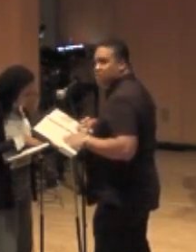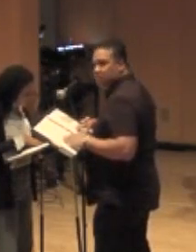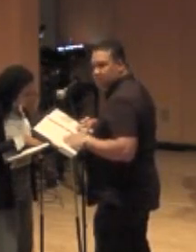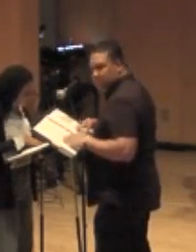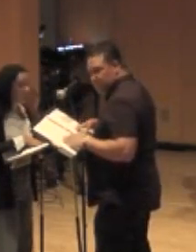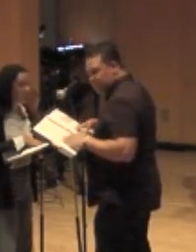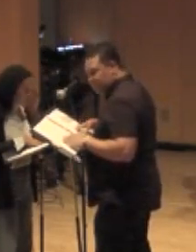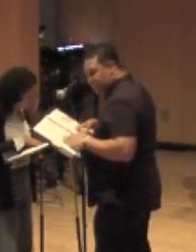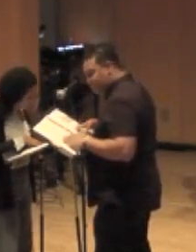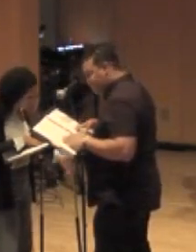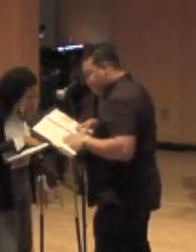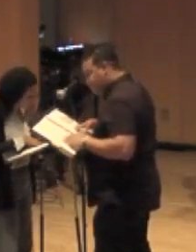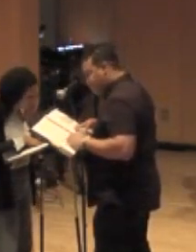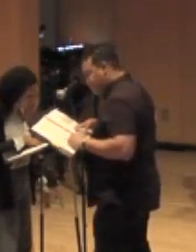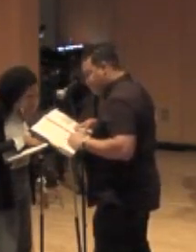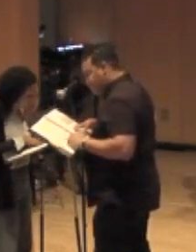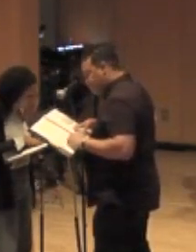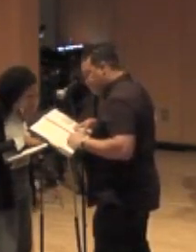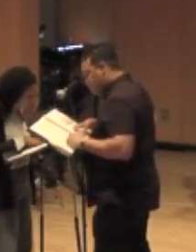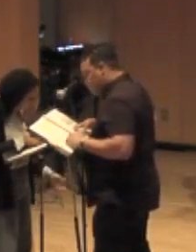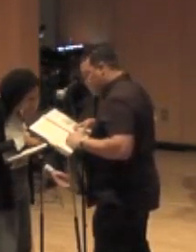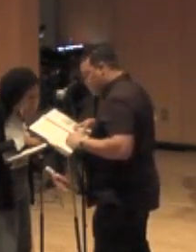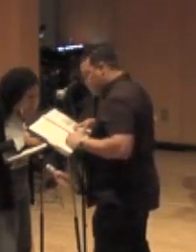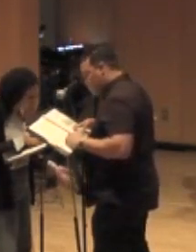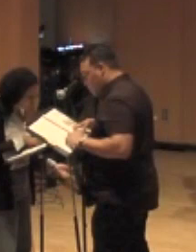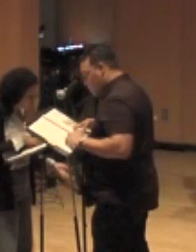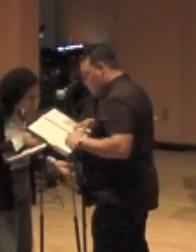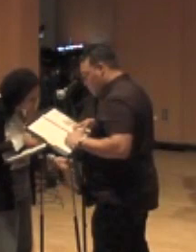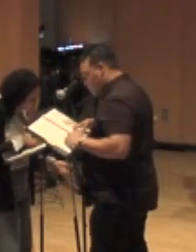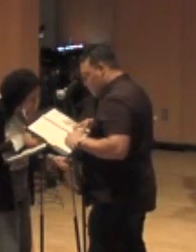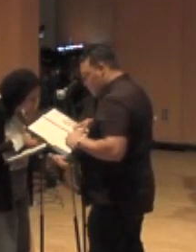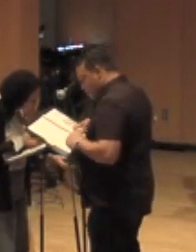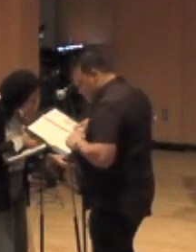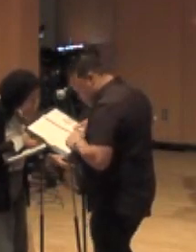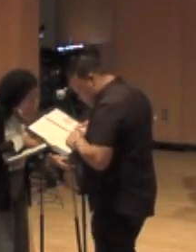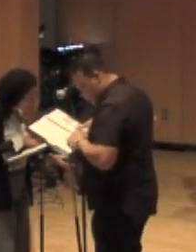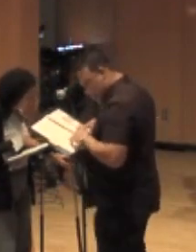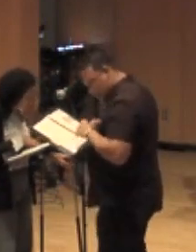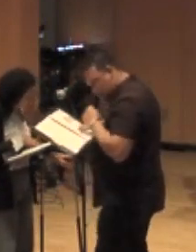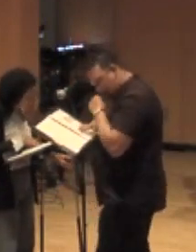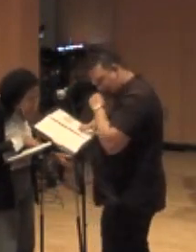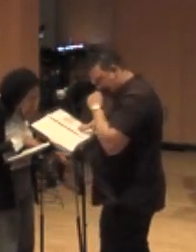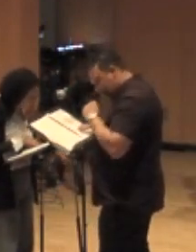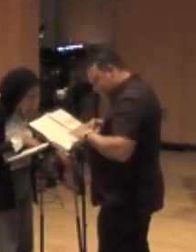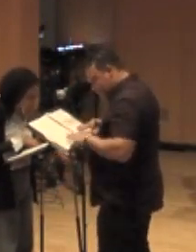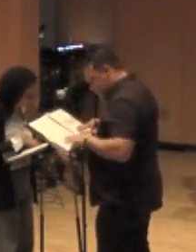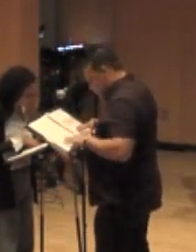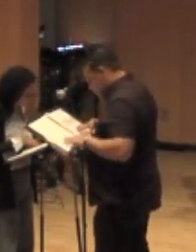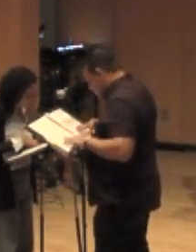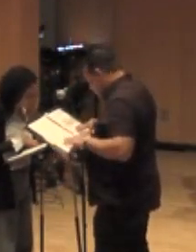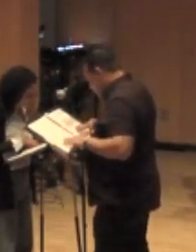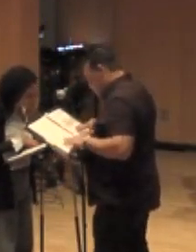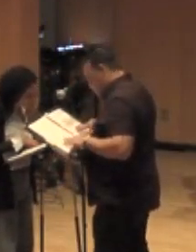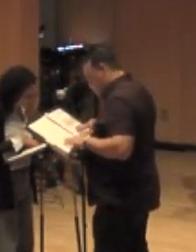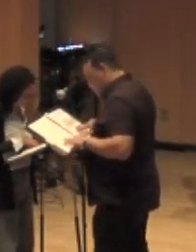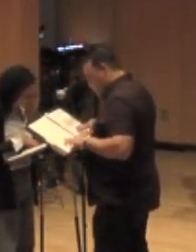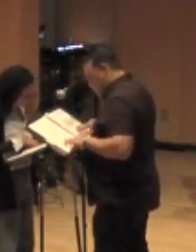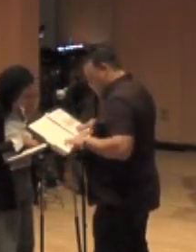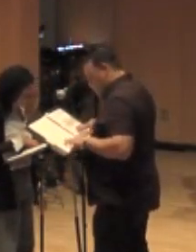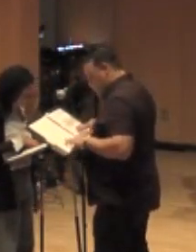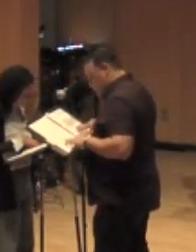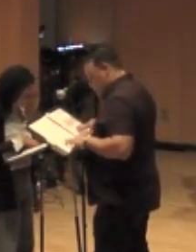this you didn't like it living in the city and now you don't like it here either you wouldn't have liked it wherever you